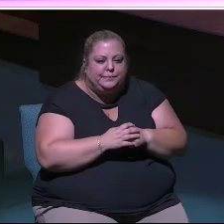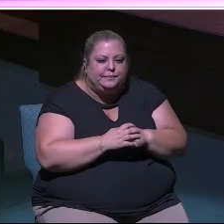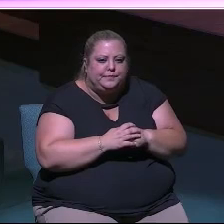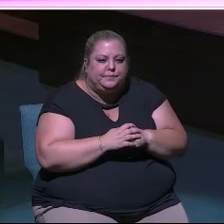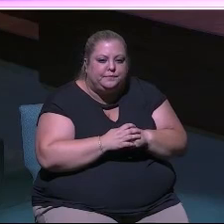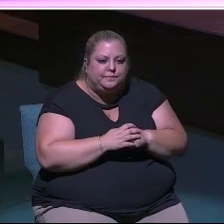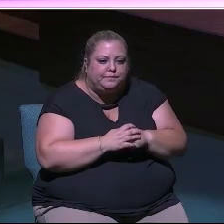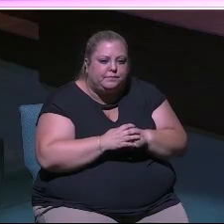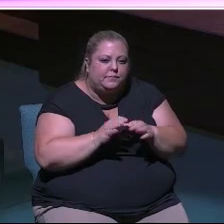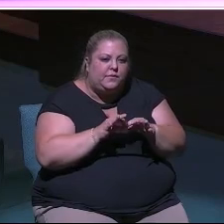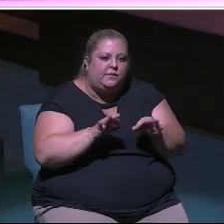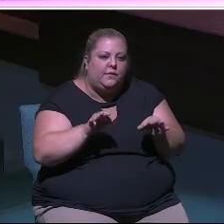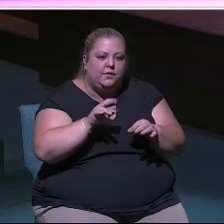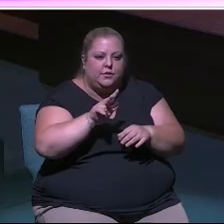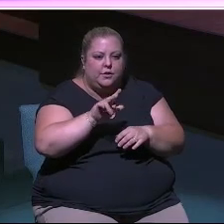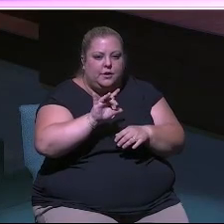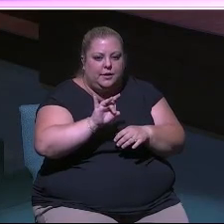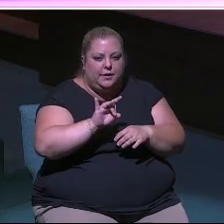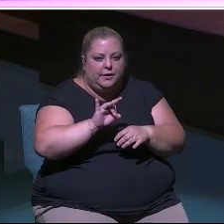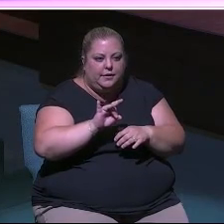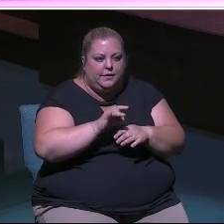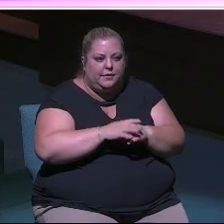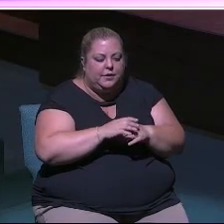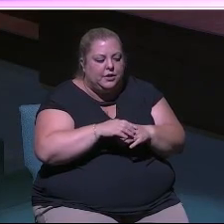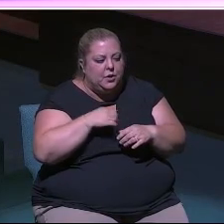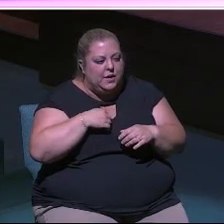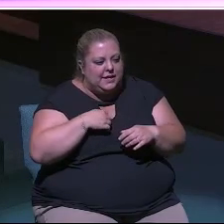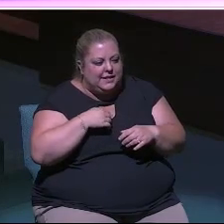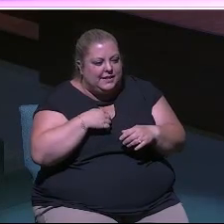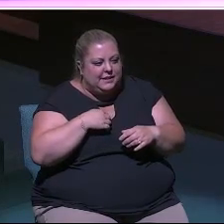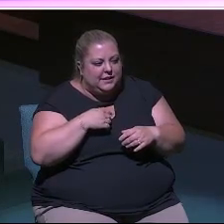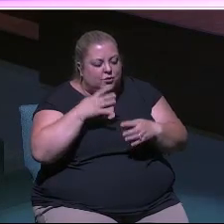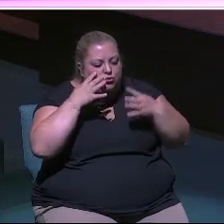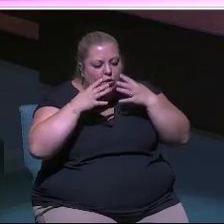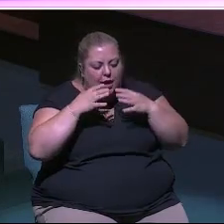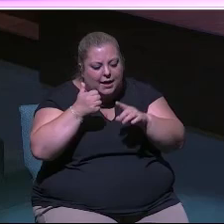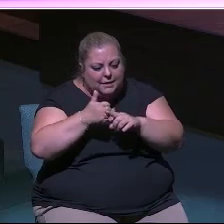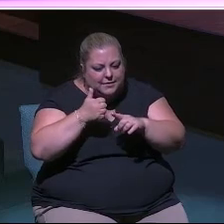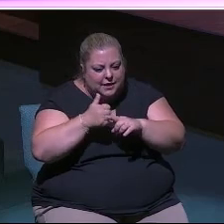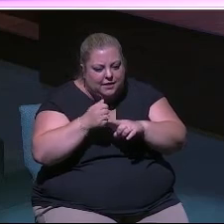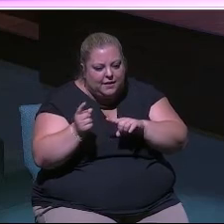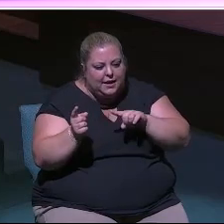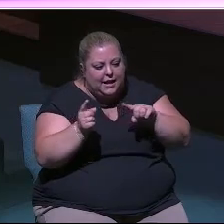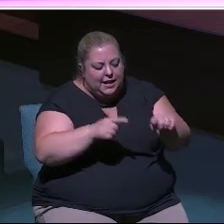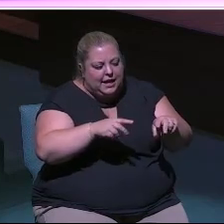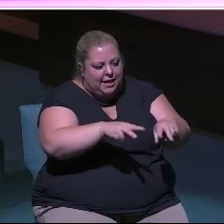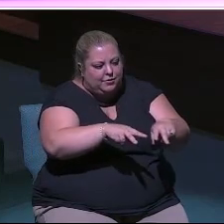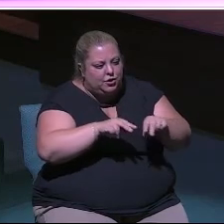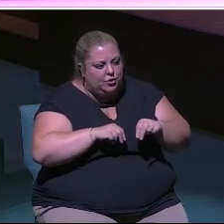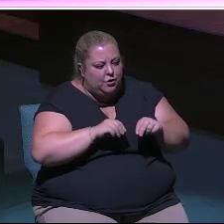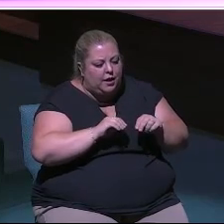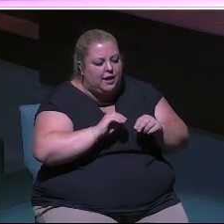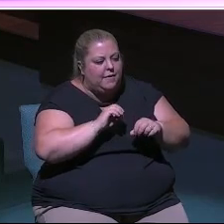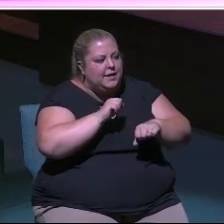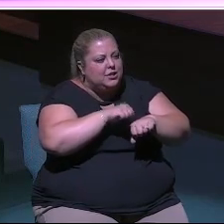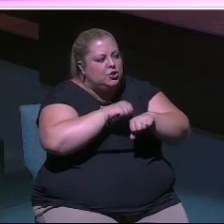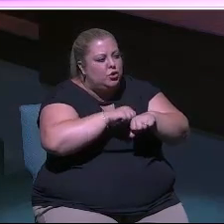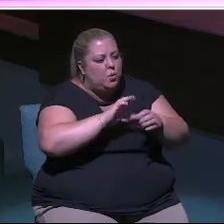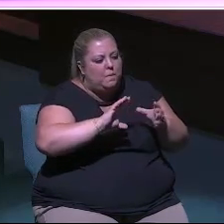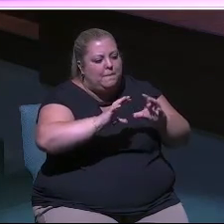Let's go to verse 38. Jesus, therefore, again groaning in himself, he came to the grave. It was a cave and a stone lay upon it. And Jesus